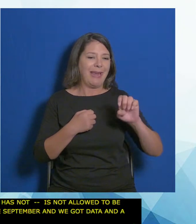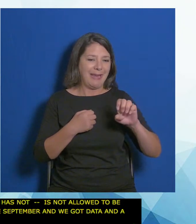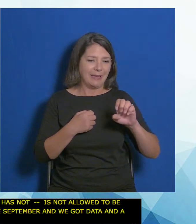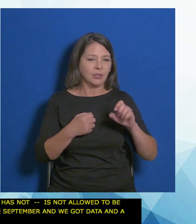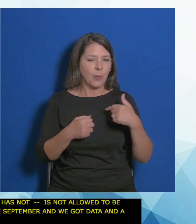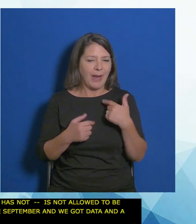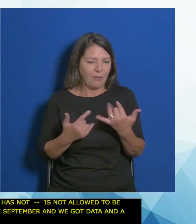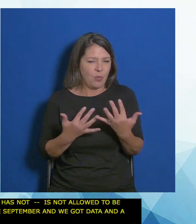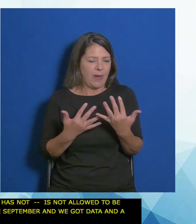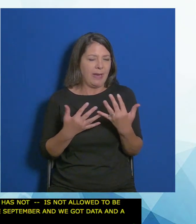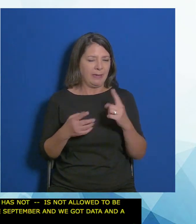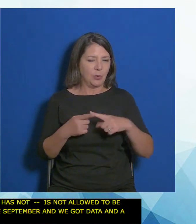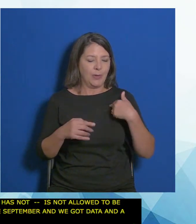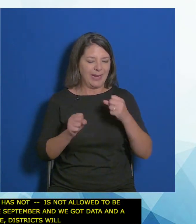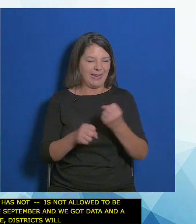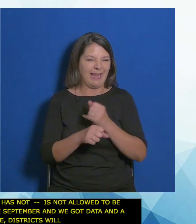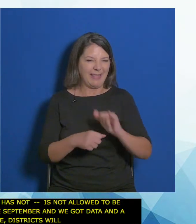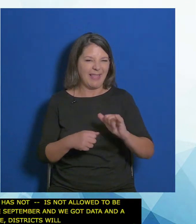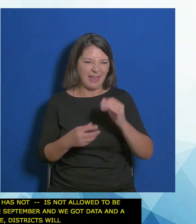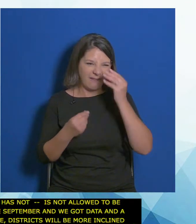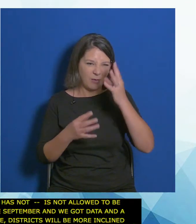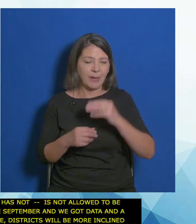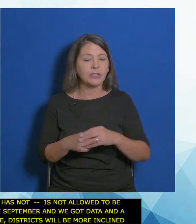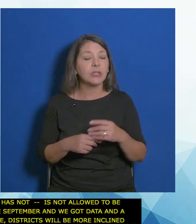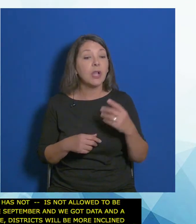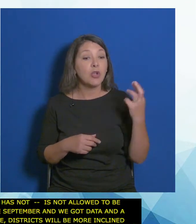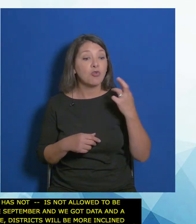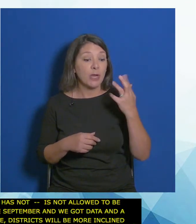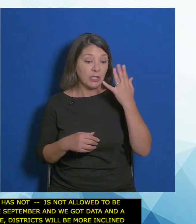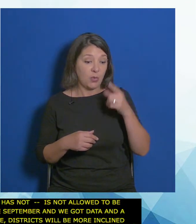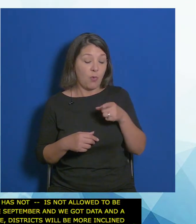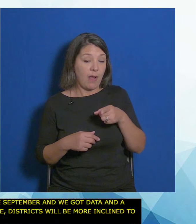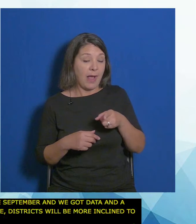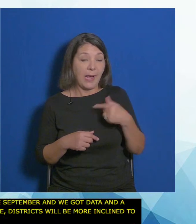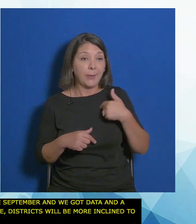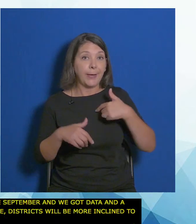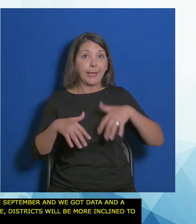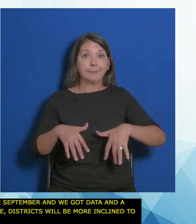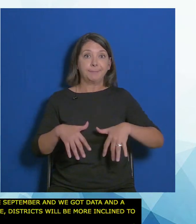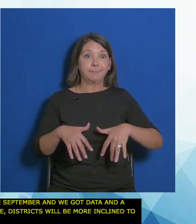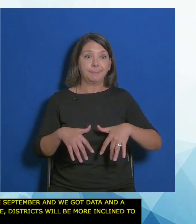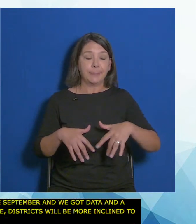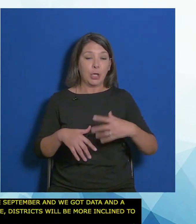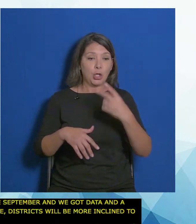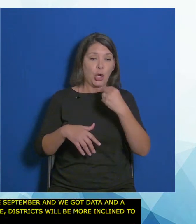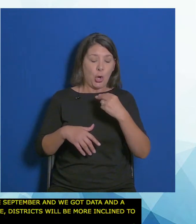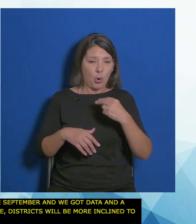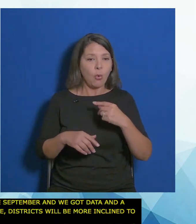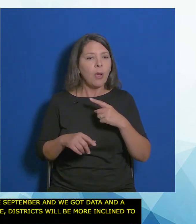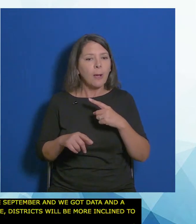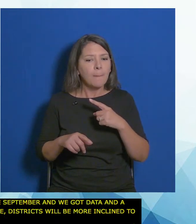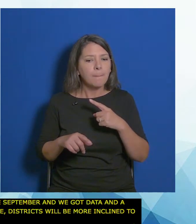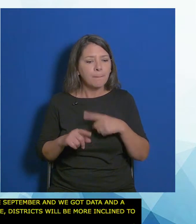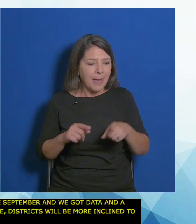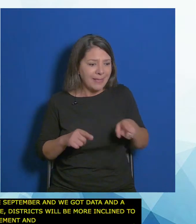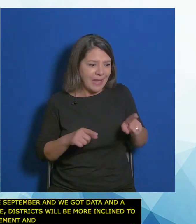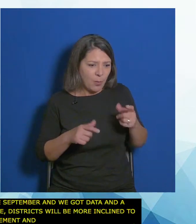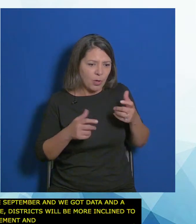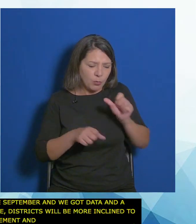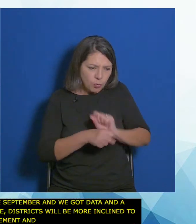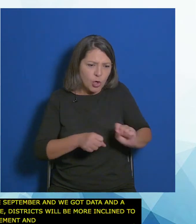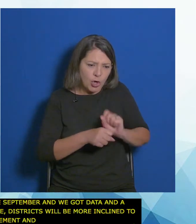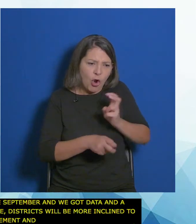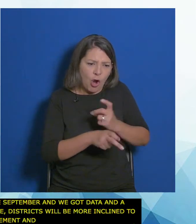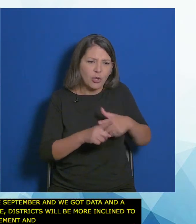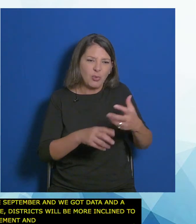that data. The regional directors were out on the pavement. They were instrumental in getting that collected. So a